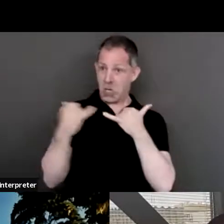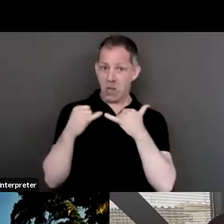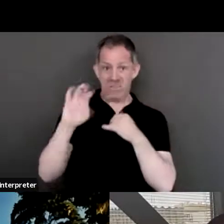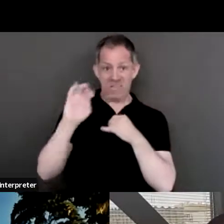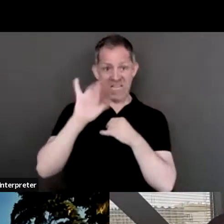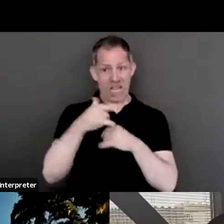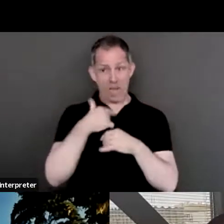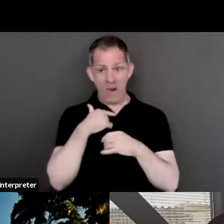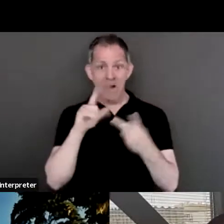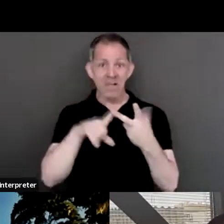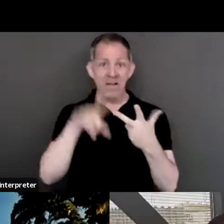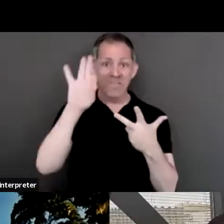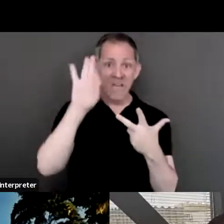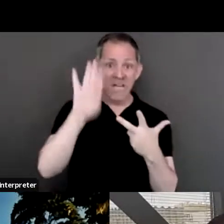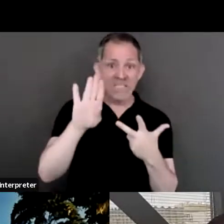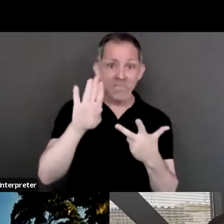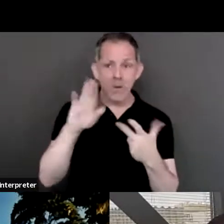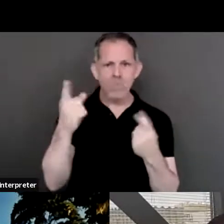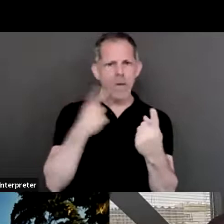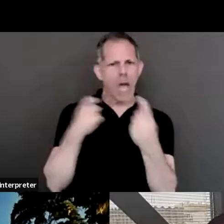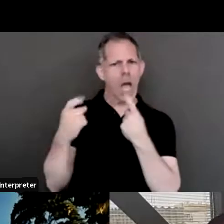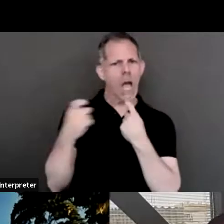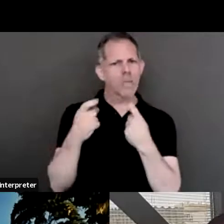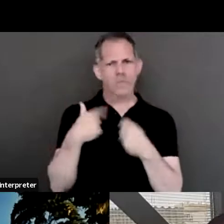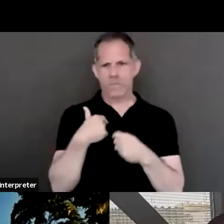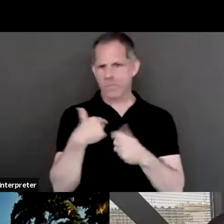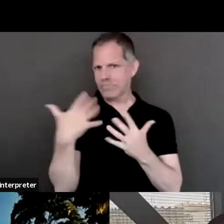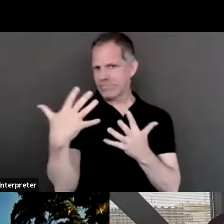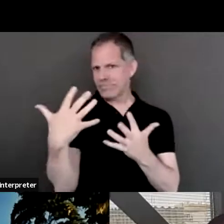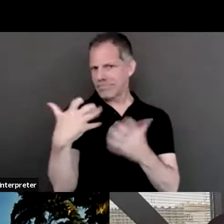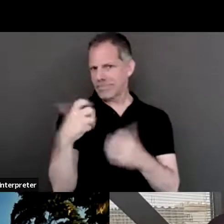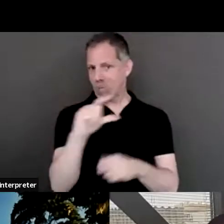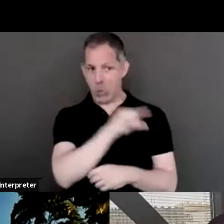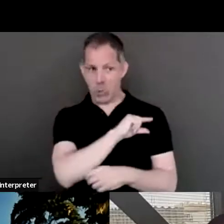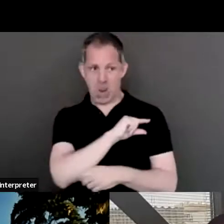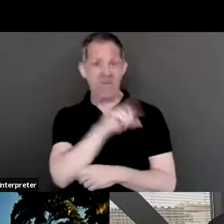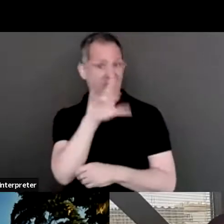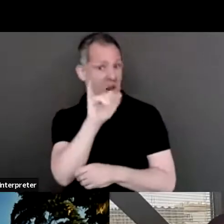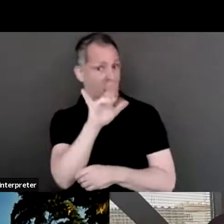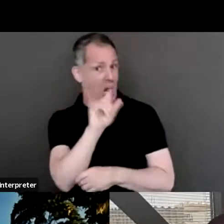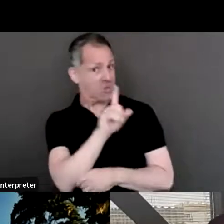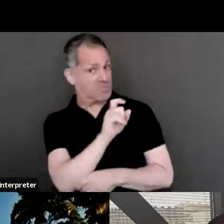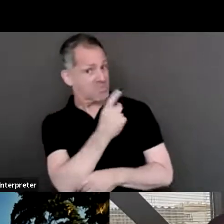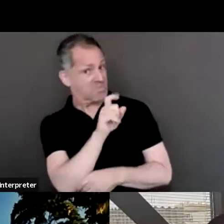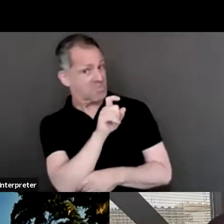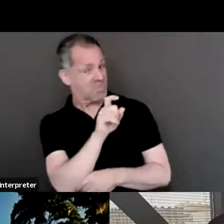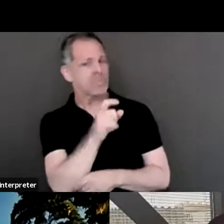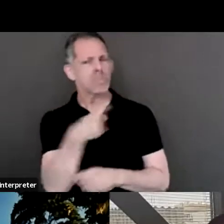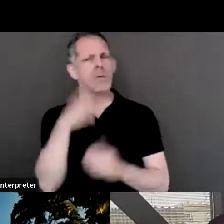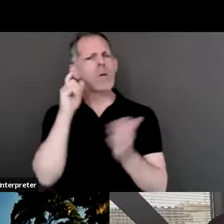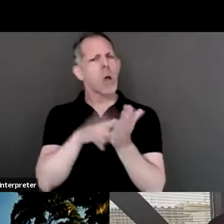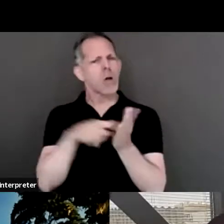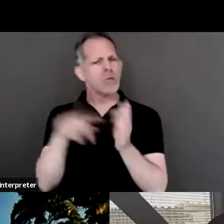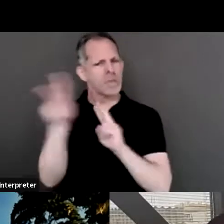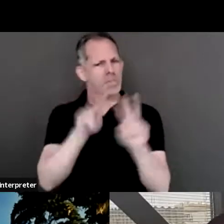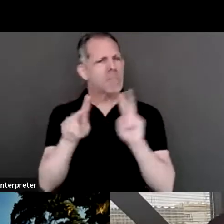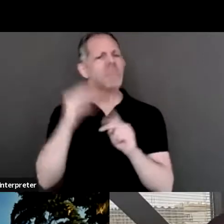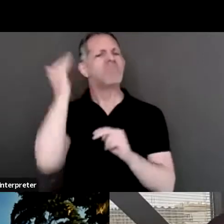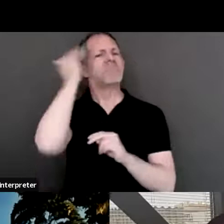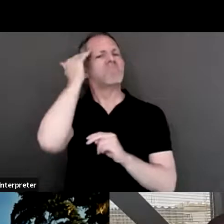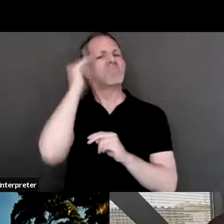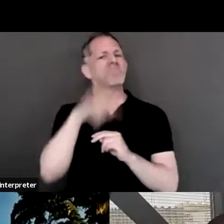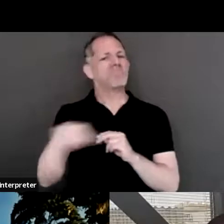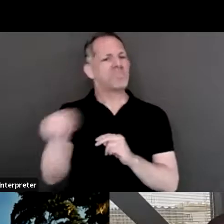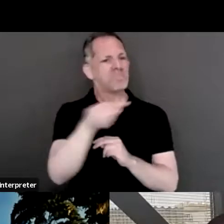going to qualify for the lottery? So we know that there's interest out there. And then independent of all that, we're